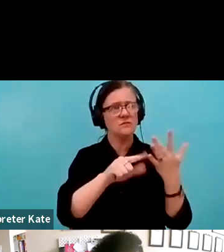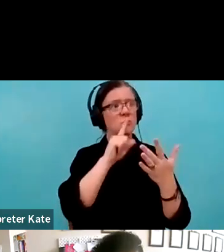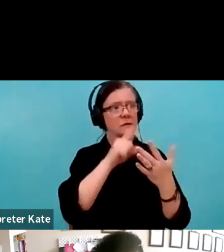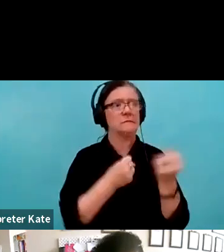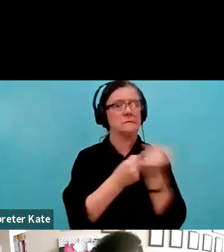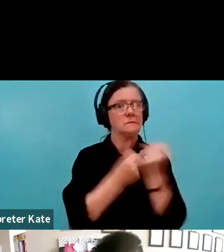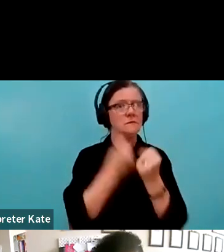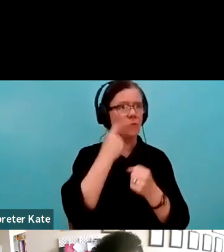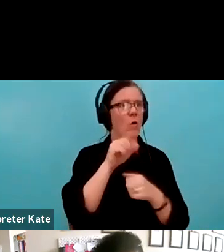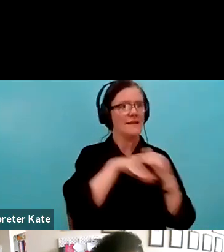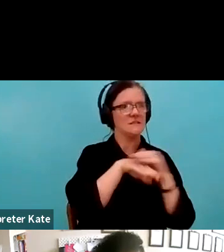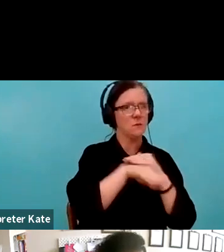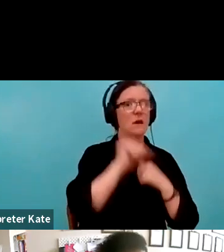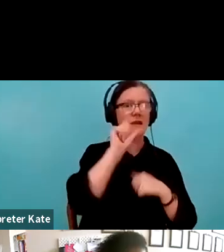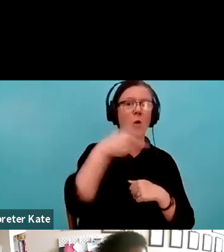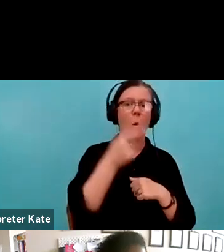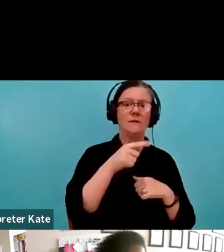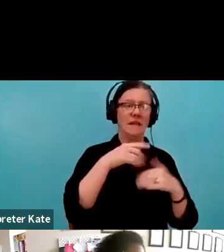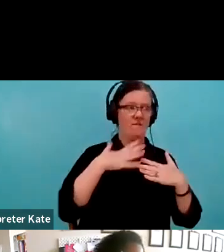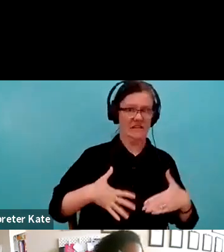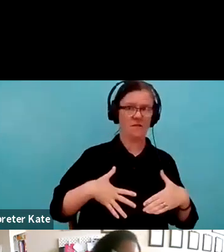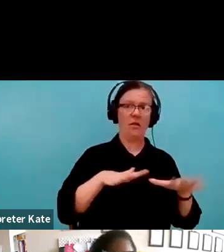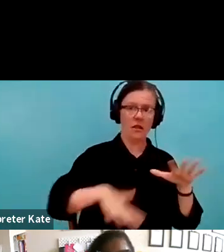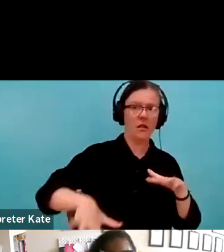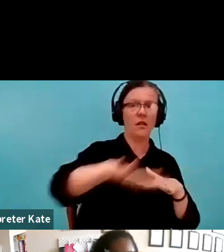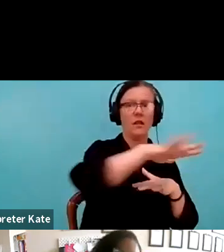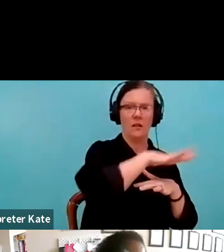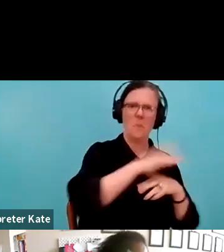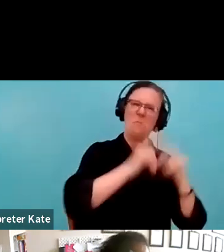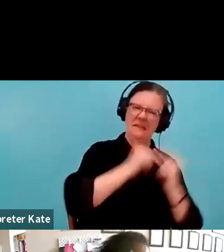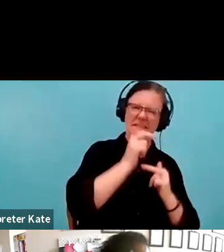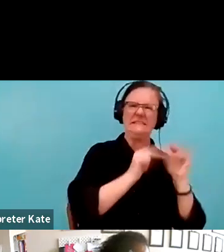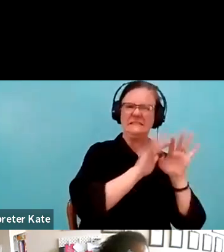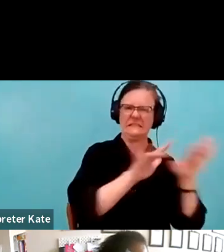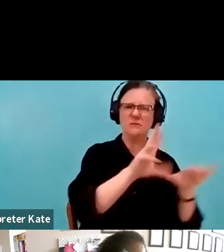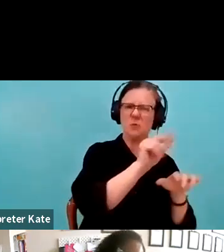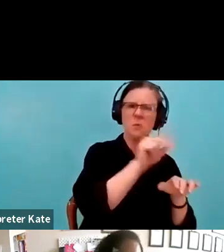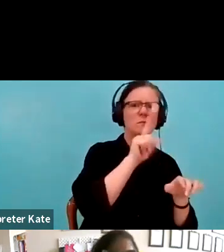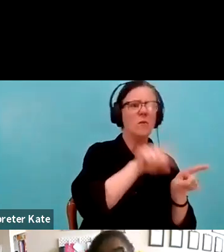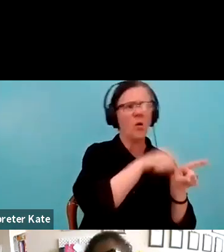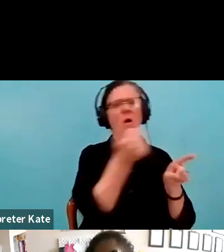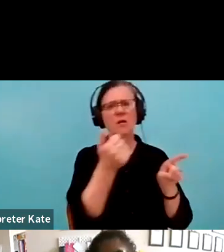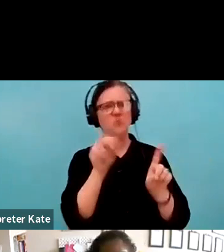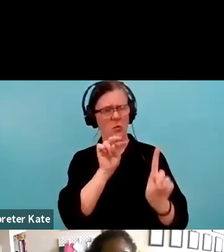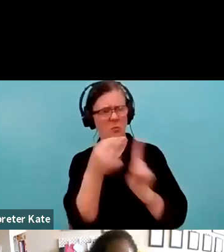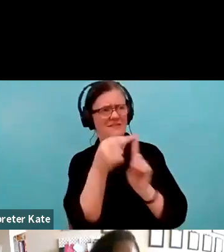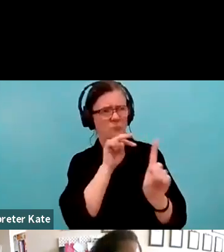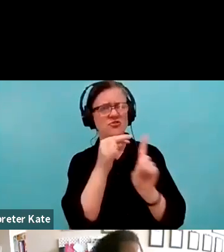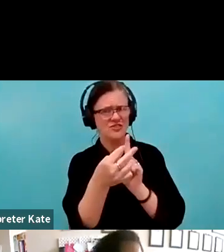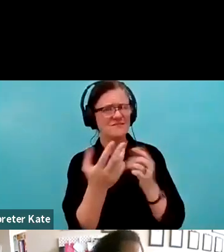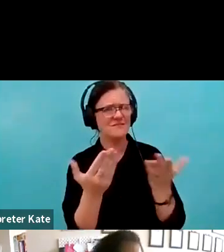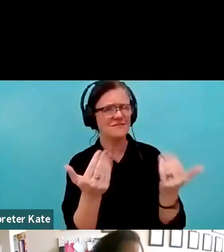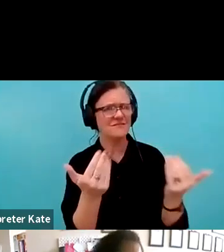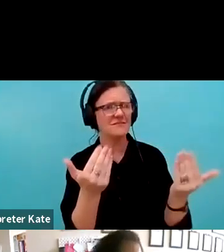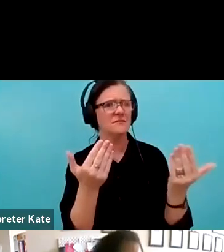accessibility of not only physical spaces, but just the, you know, the perceptual, you know, in